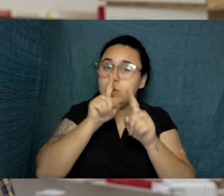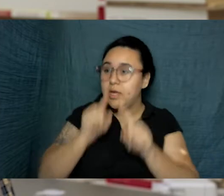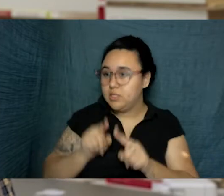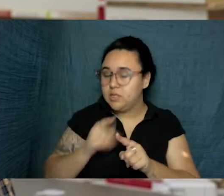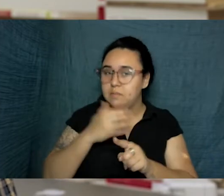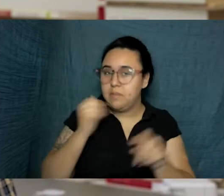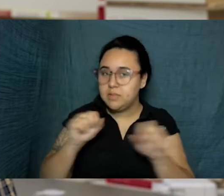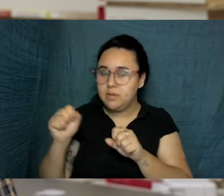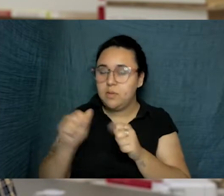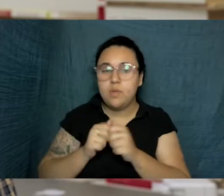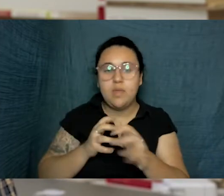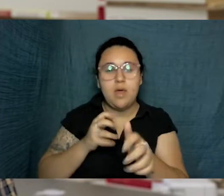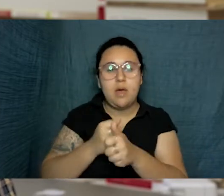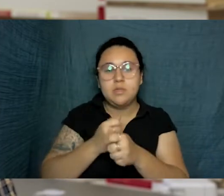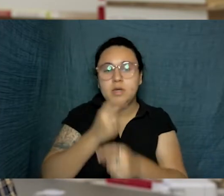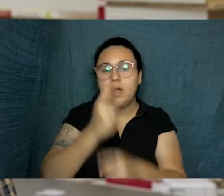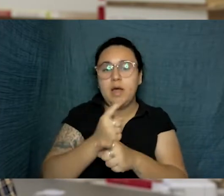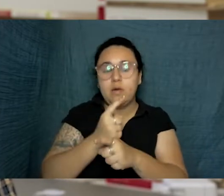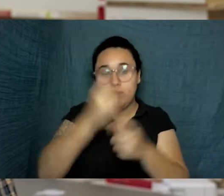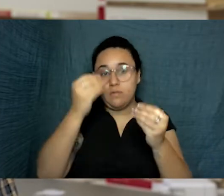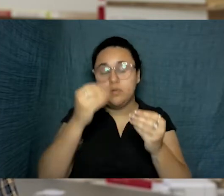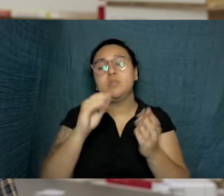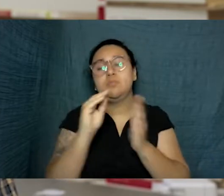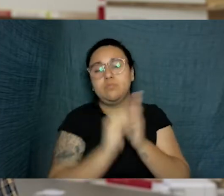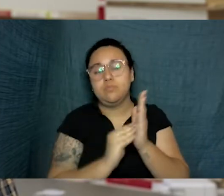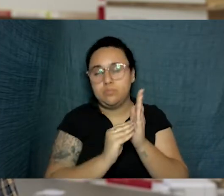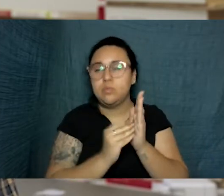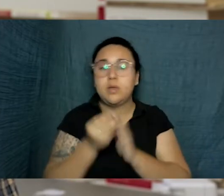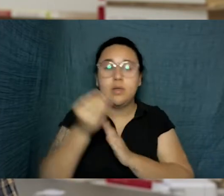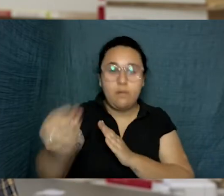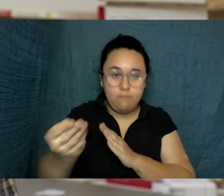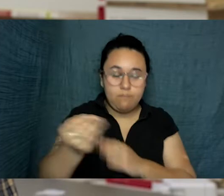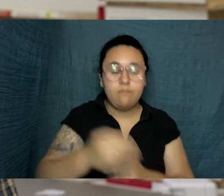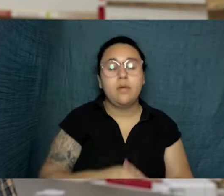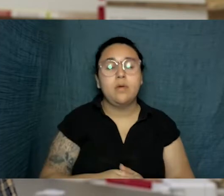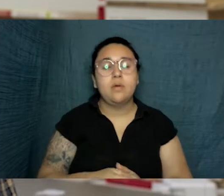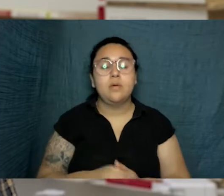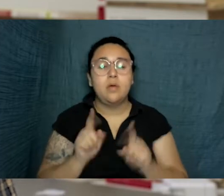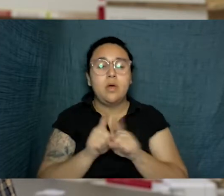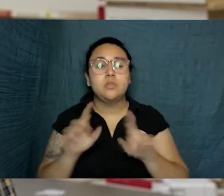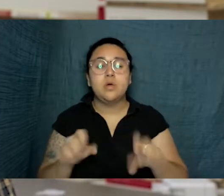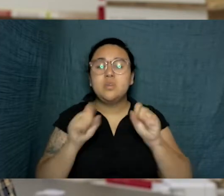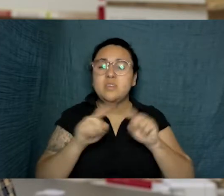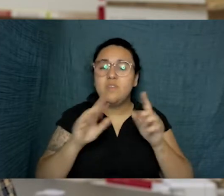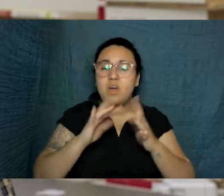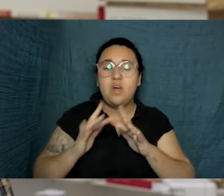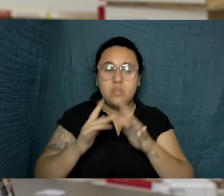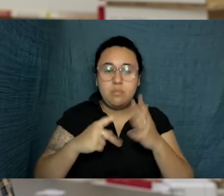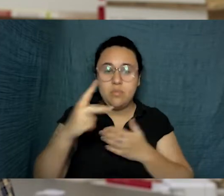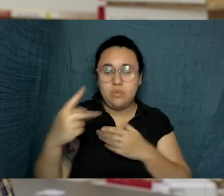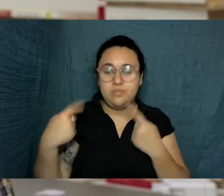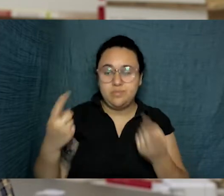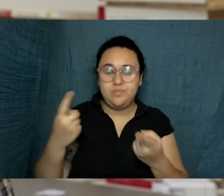our abilities with up-to-date and accurate information. Besides this, we've carried out a number of virtual programs